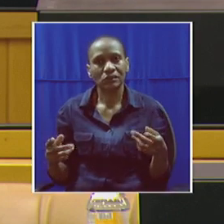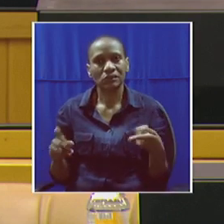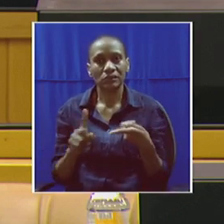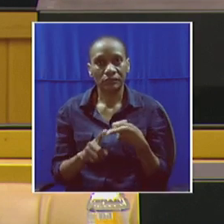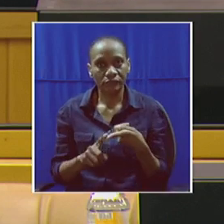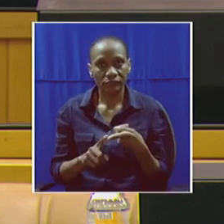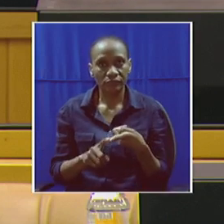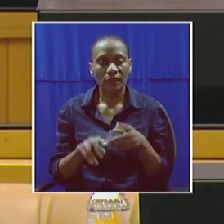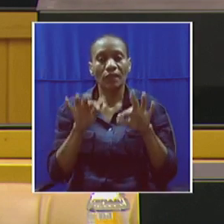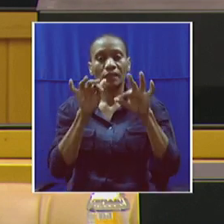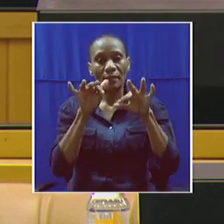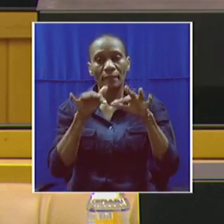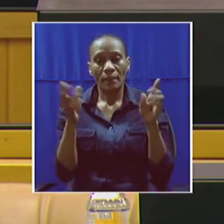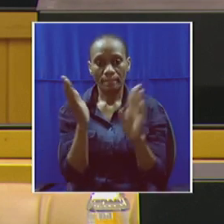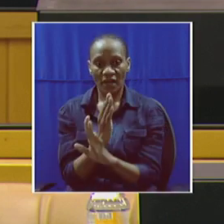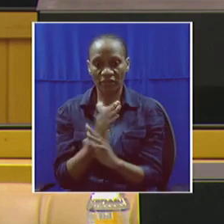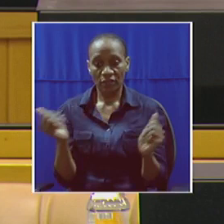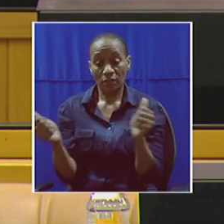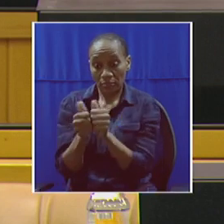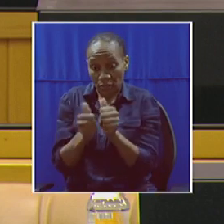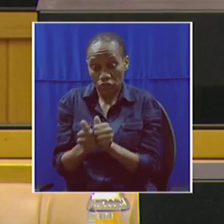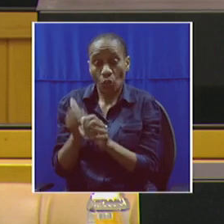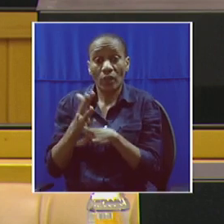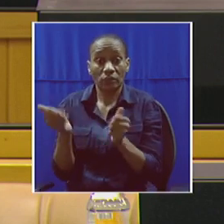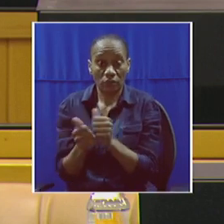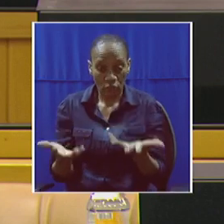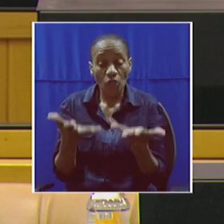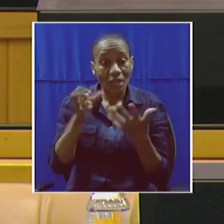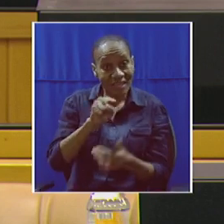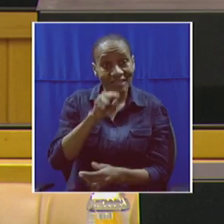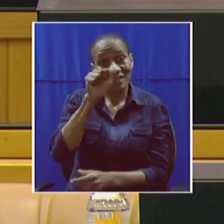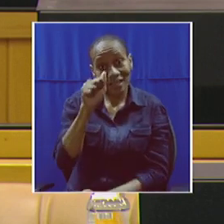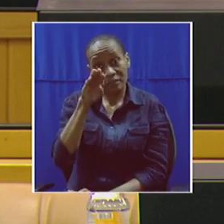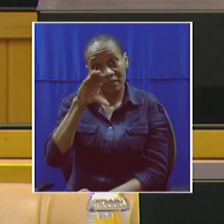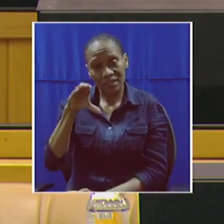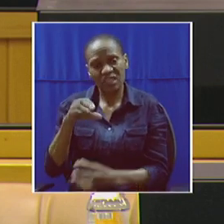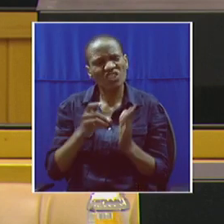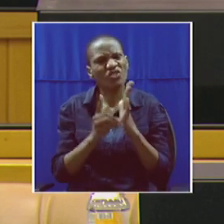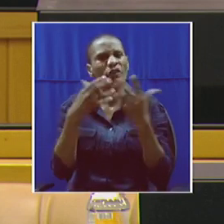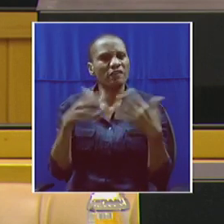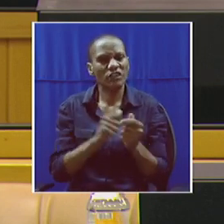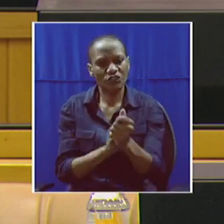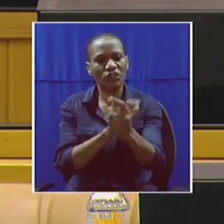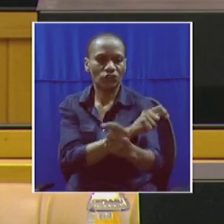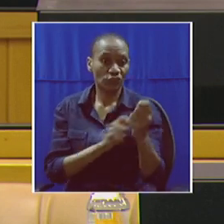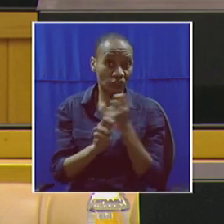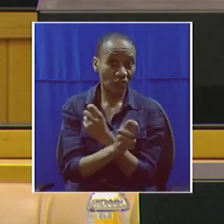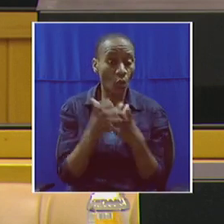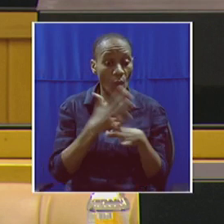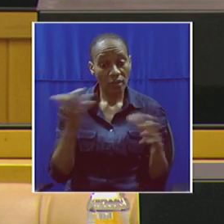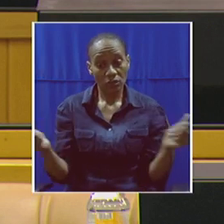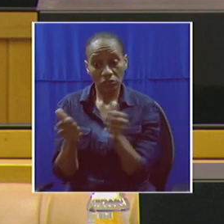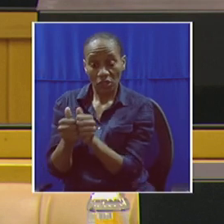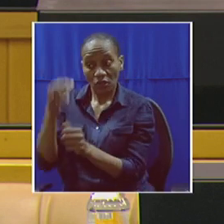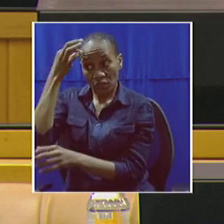the public private Partnerships so the sabc has developed a turnaround strategy with assistance